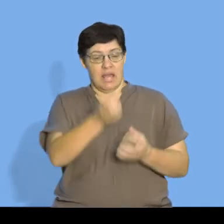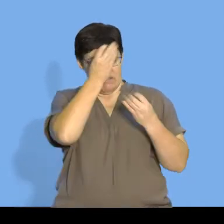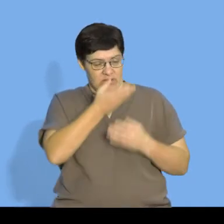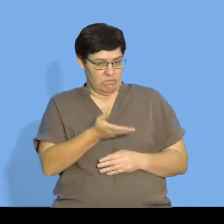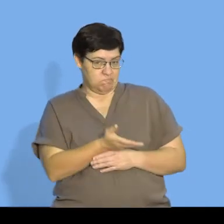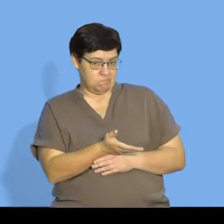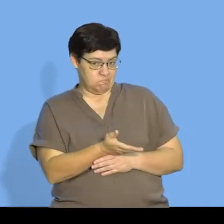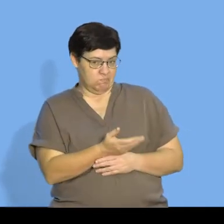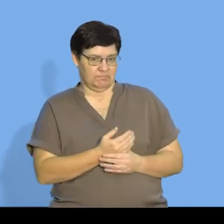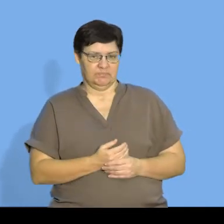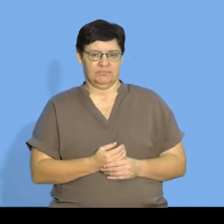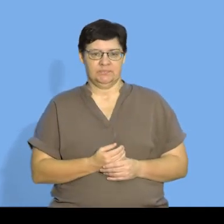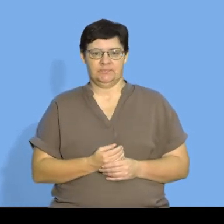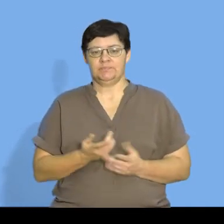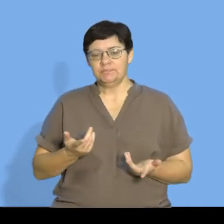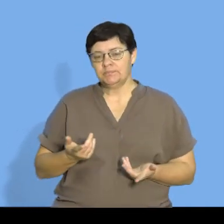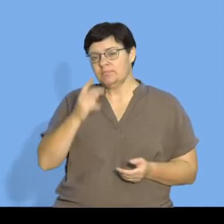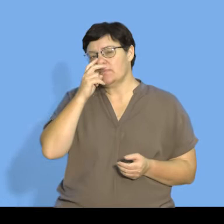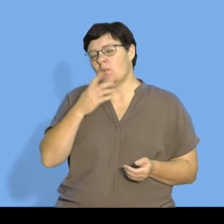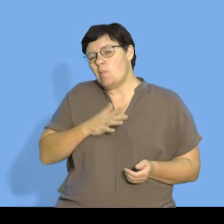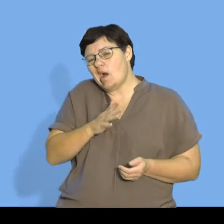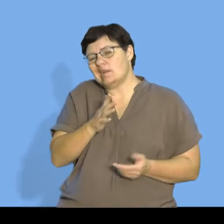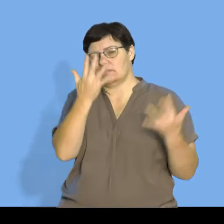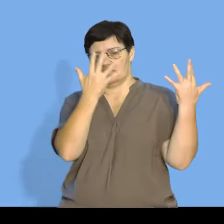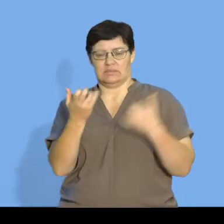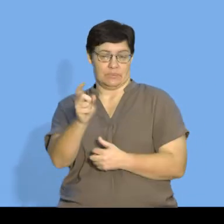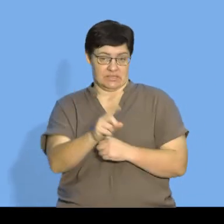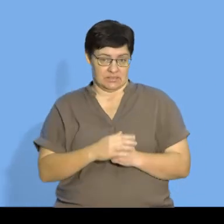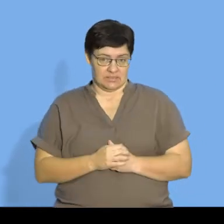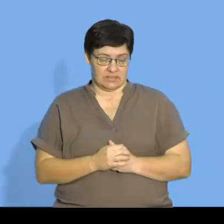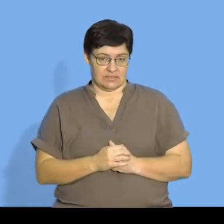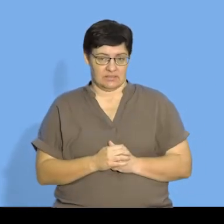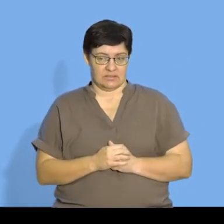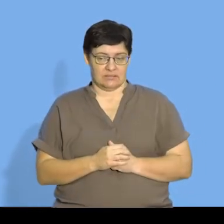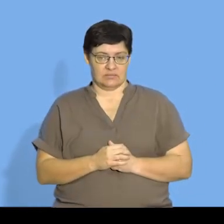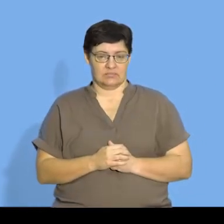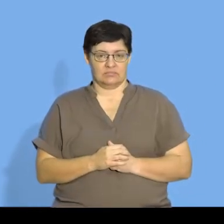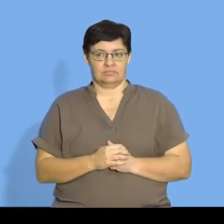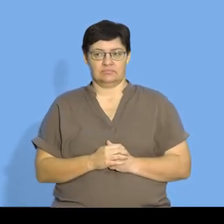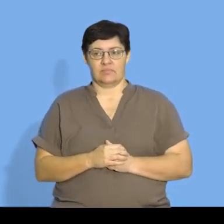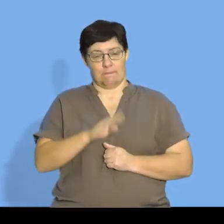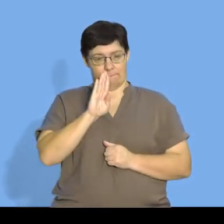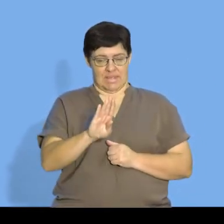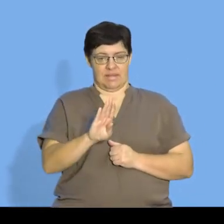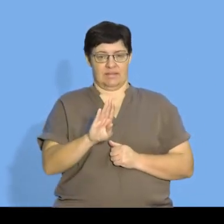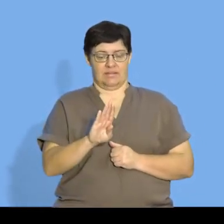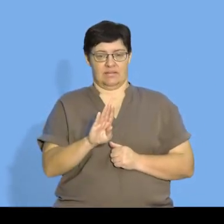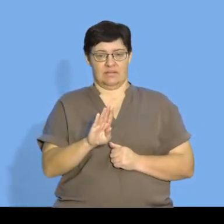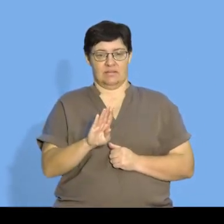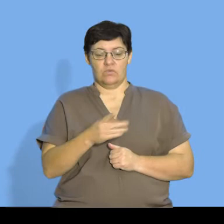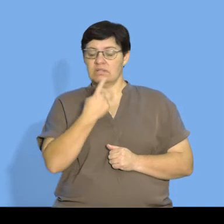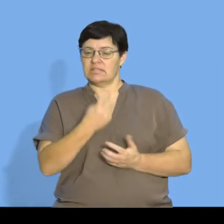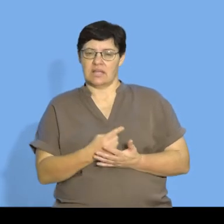have, right? And we want to calculate our B. So immediately we